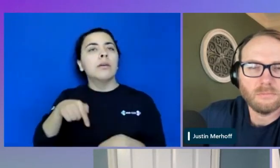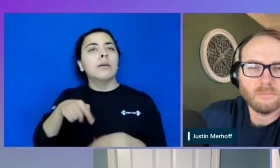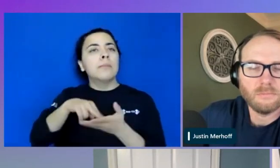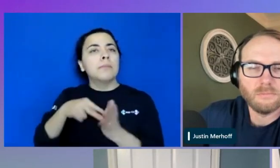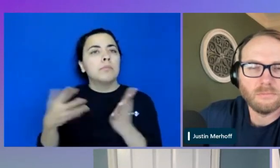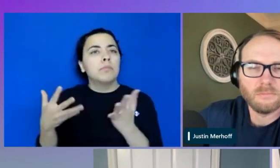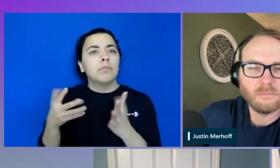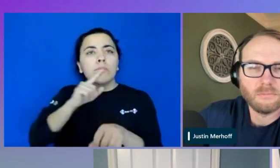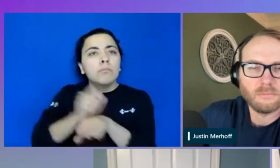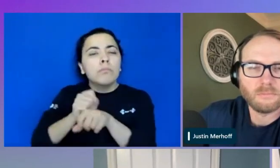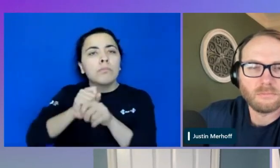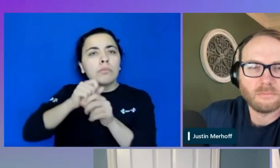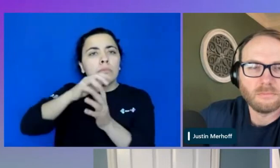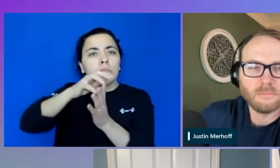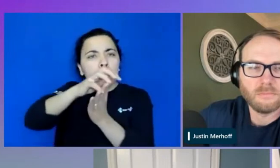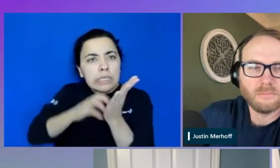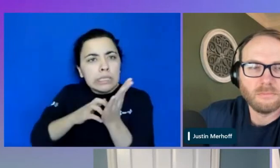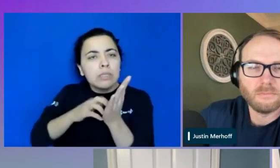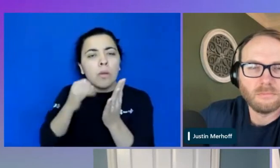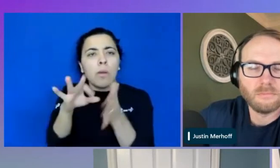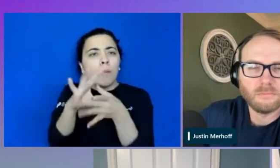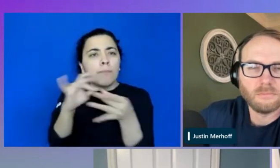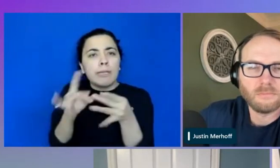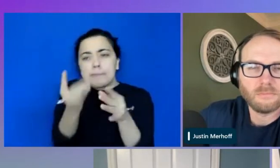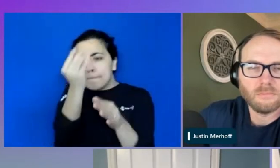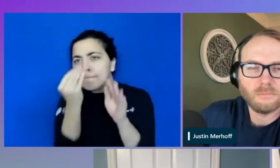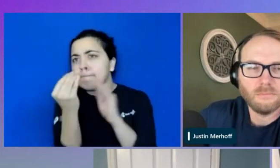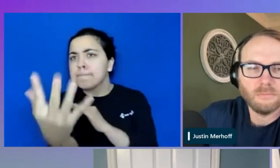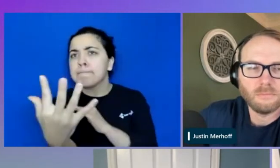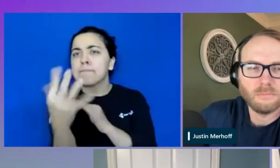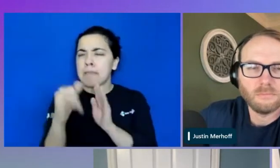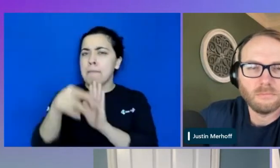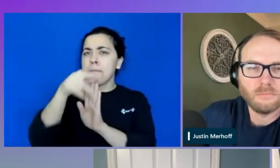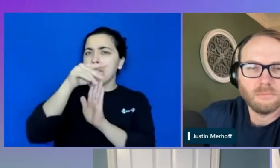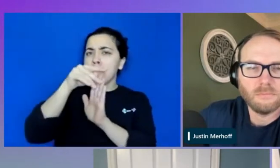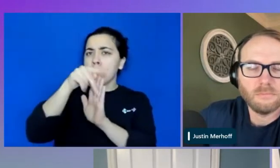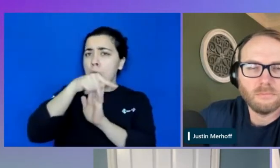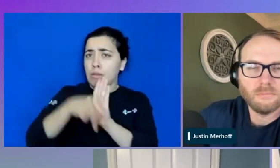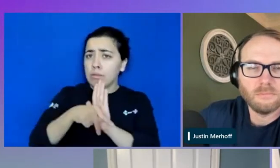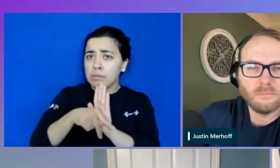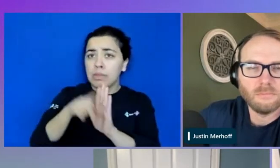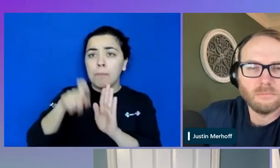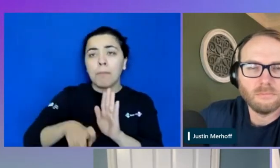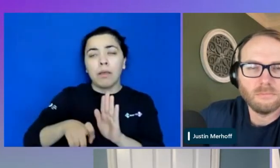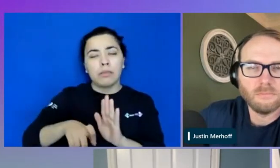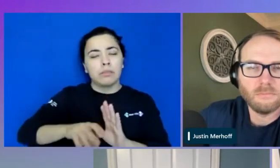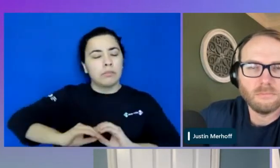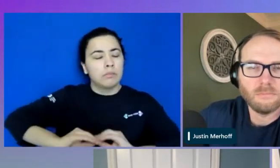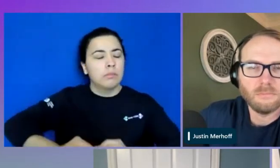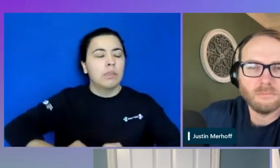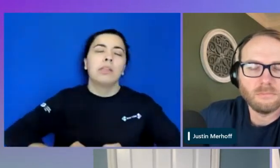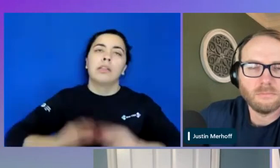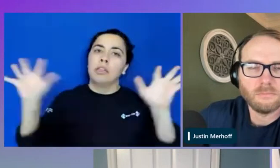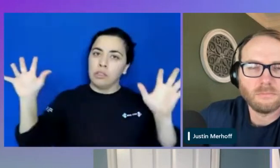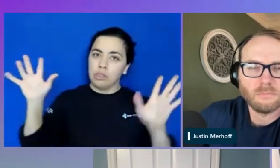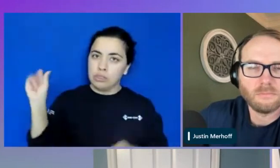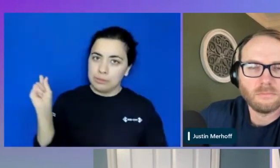actual text or the message being passed across in the policies needs to be like crystal clear,